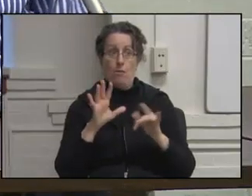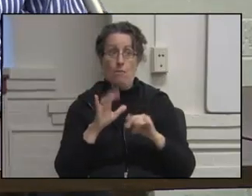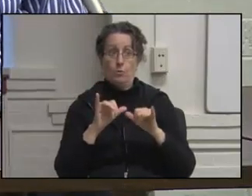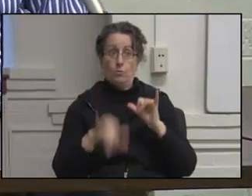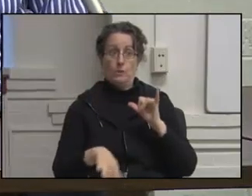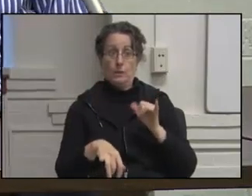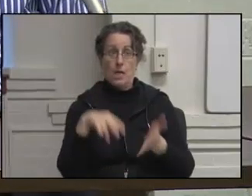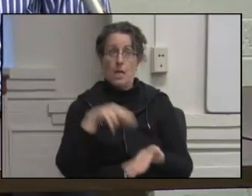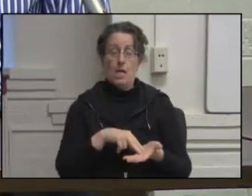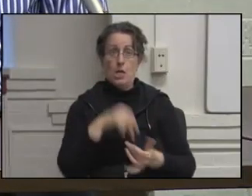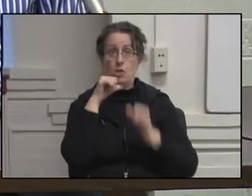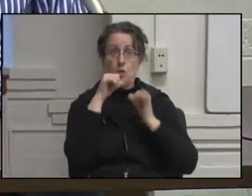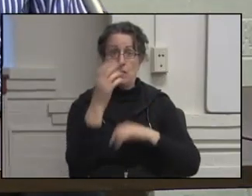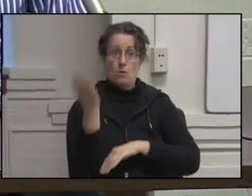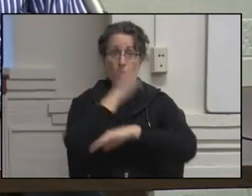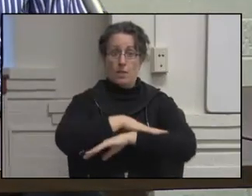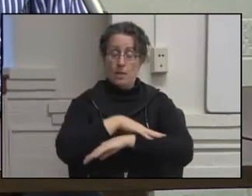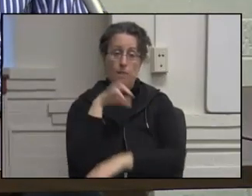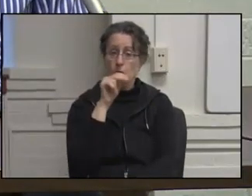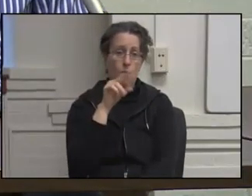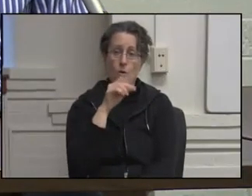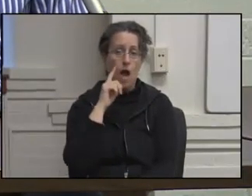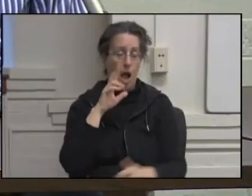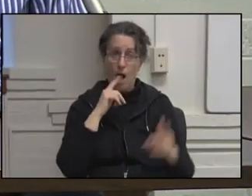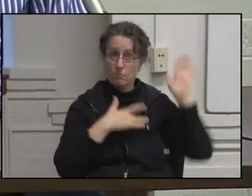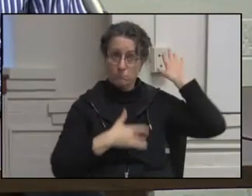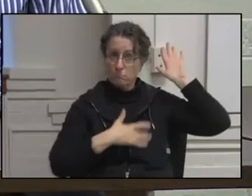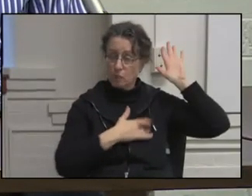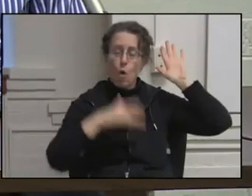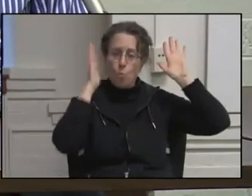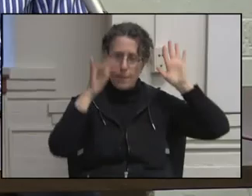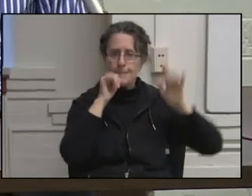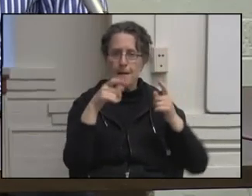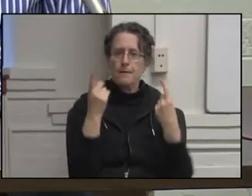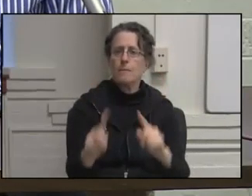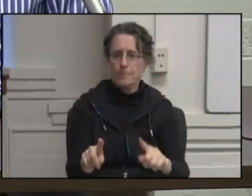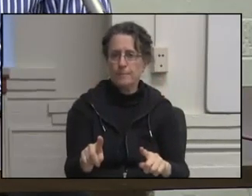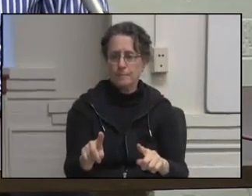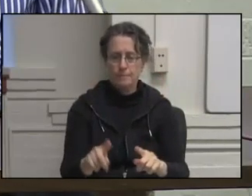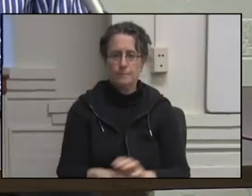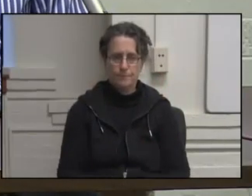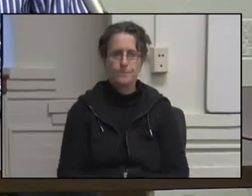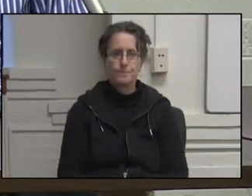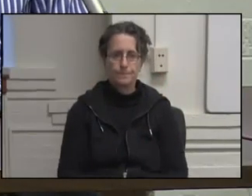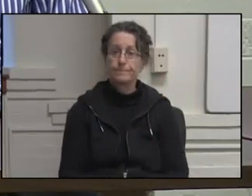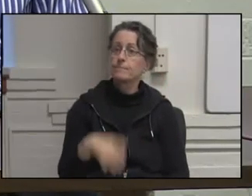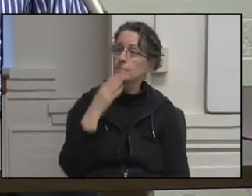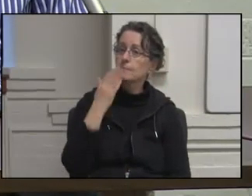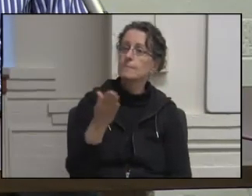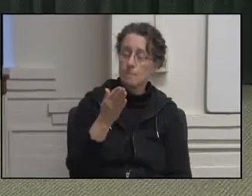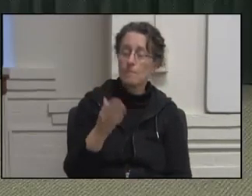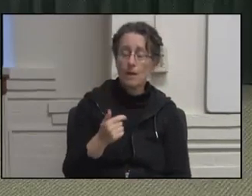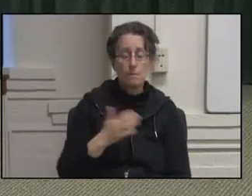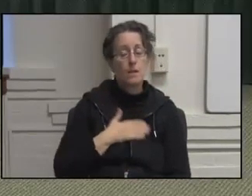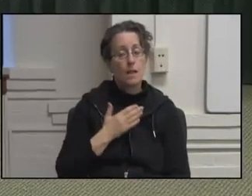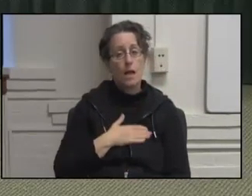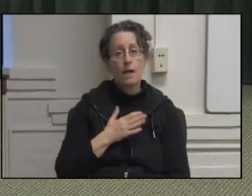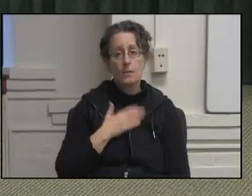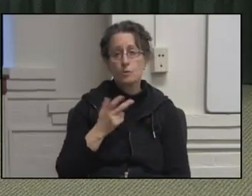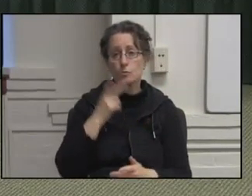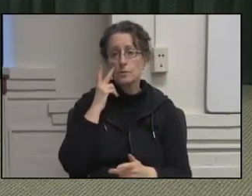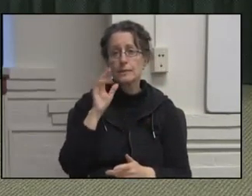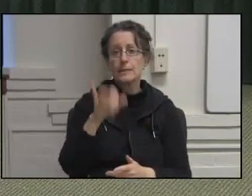our in our space. And I can guarantee you that's not going to be something that we condone. Yeah, thank you. And I'm happy to hear both